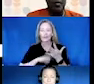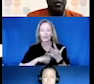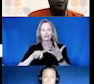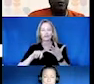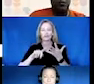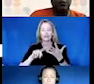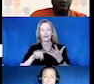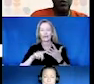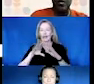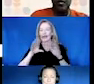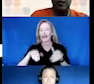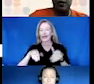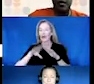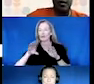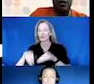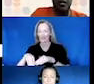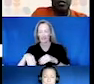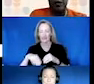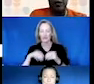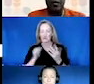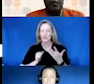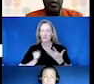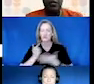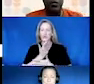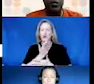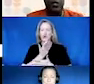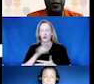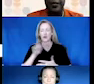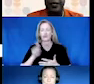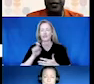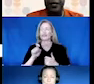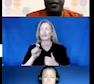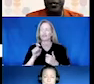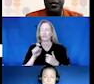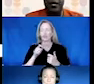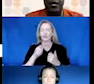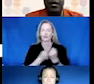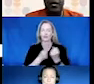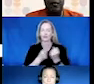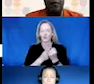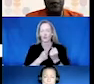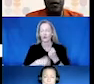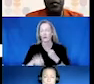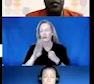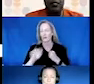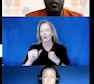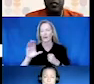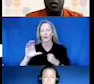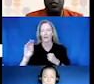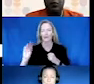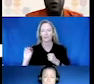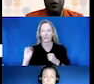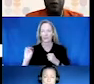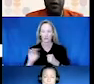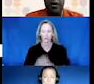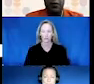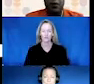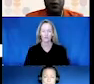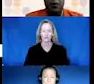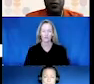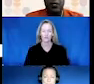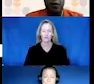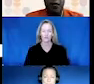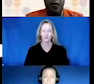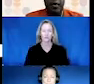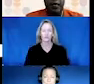be supported by case managers. Let's talk a little bit about